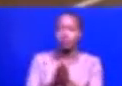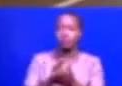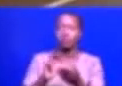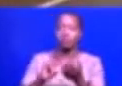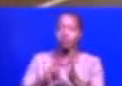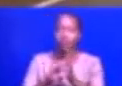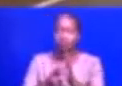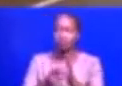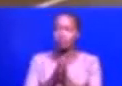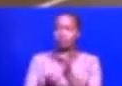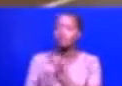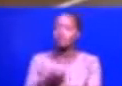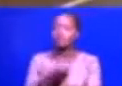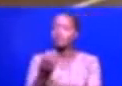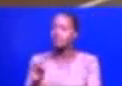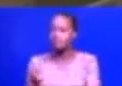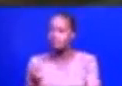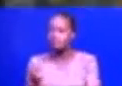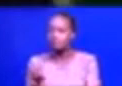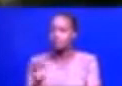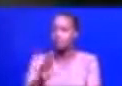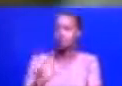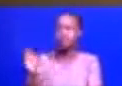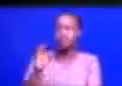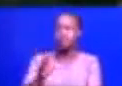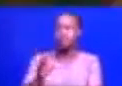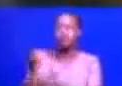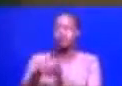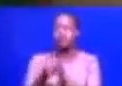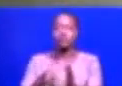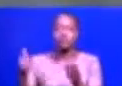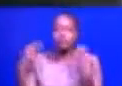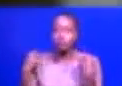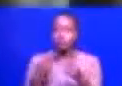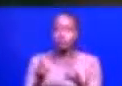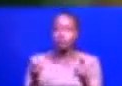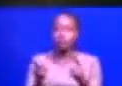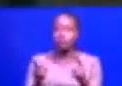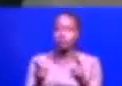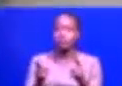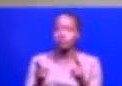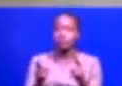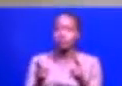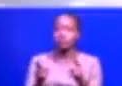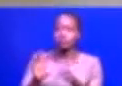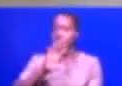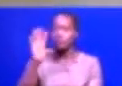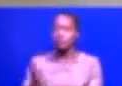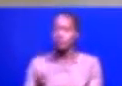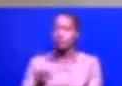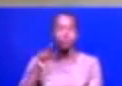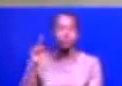to advise them. Basketball is an indoor game, but it is unfortunate that in this continent we